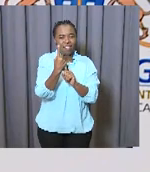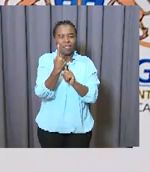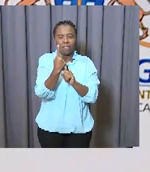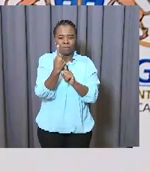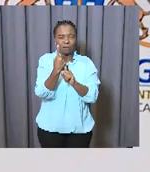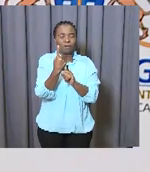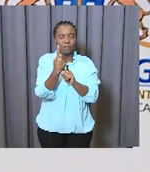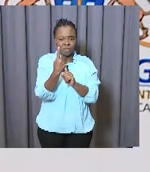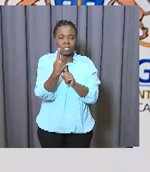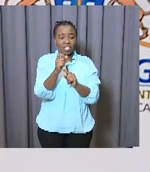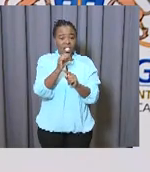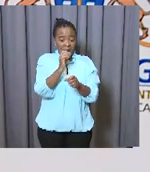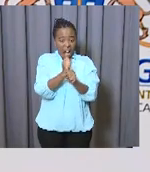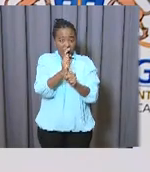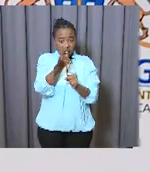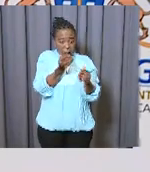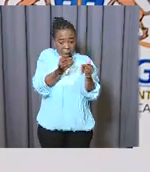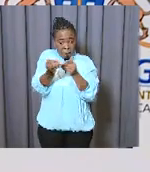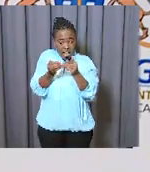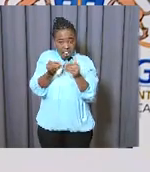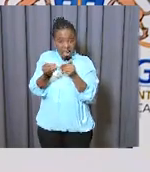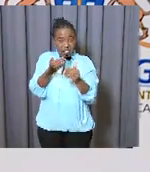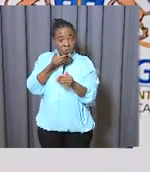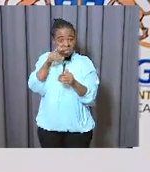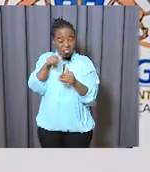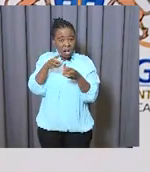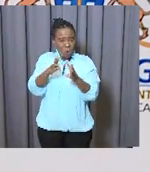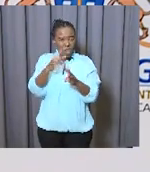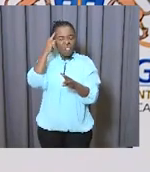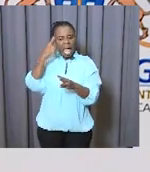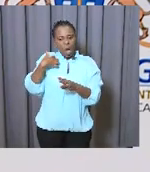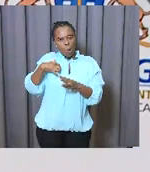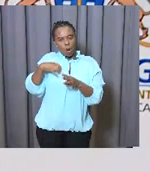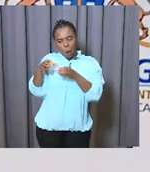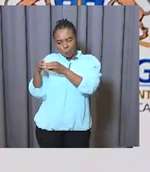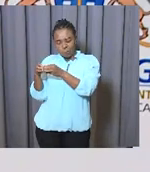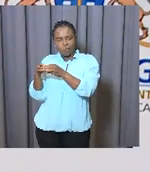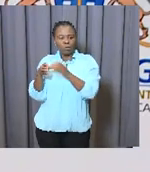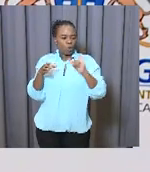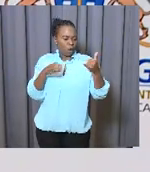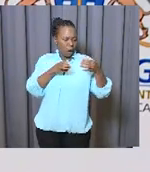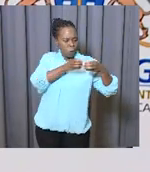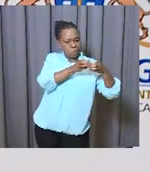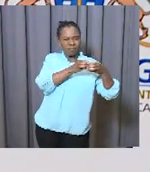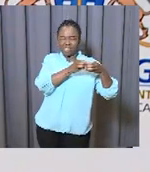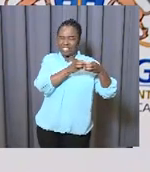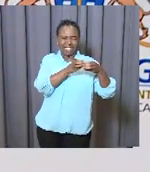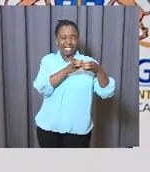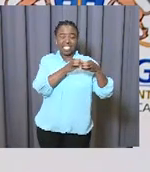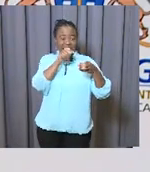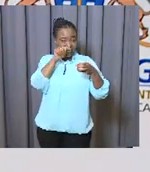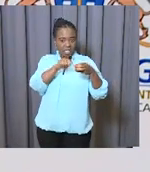manage Gauteng that way and think that the people in Ekurhuleni are separated from the people in Johannesburg, you are likely